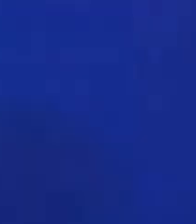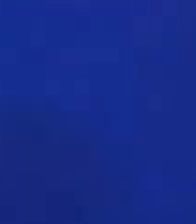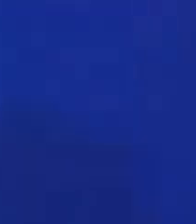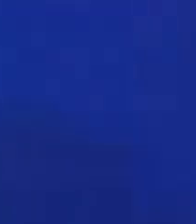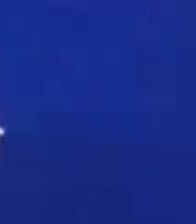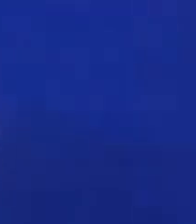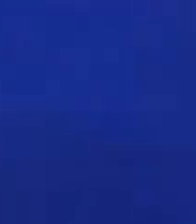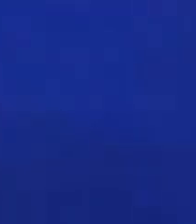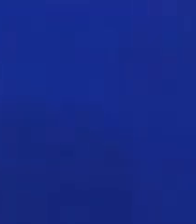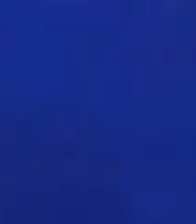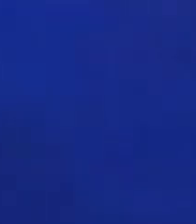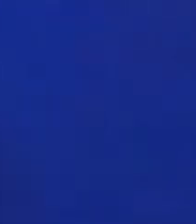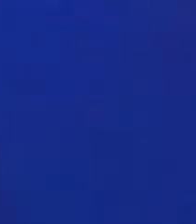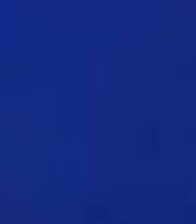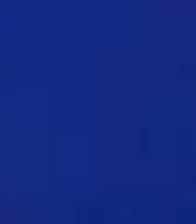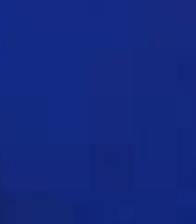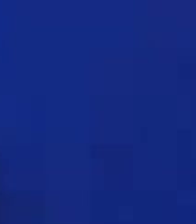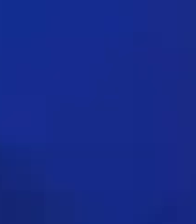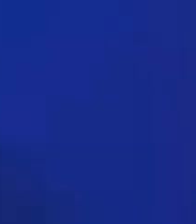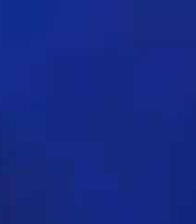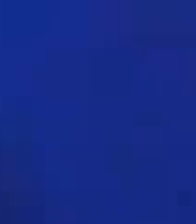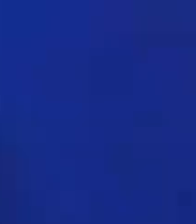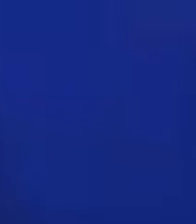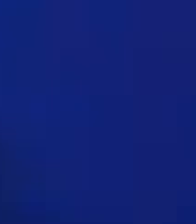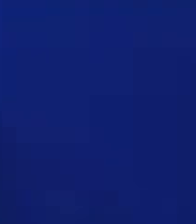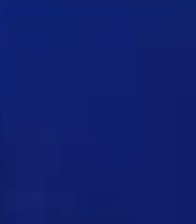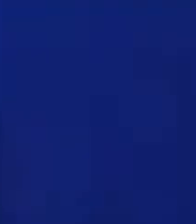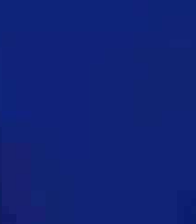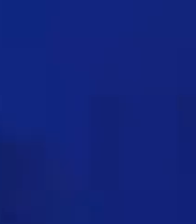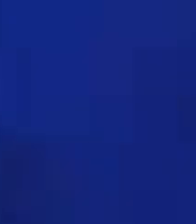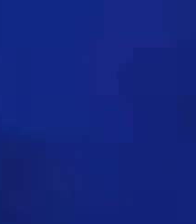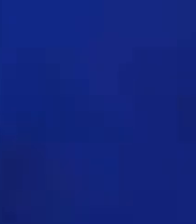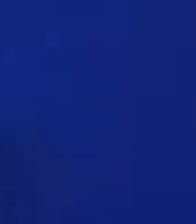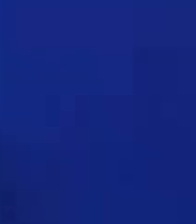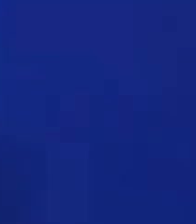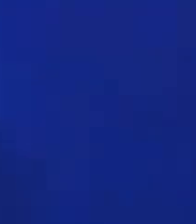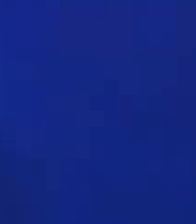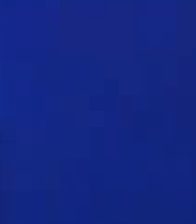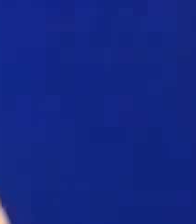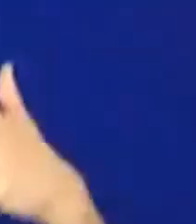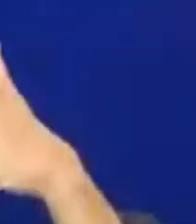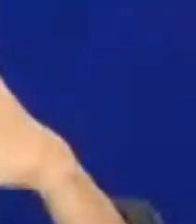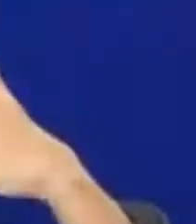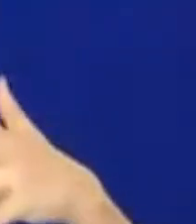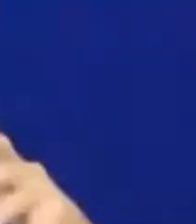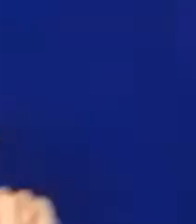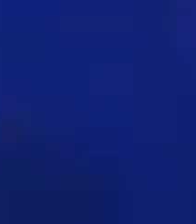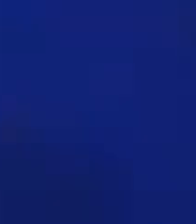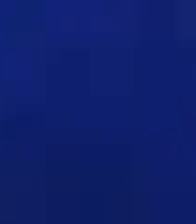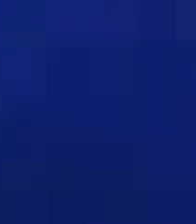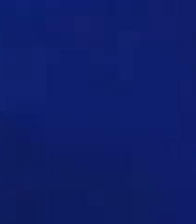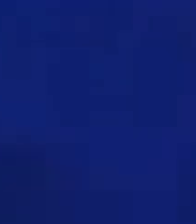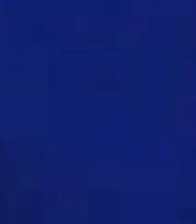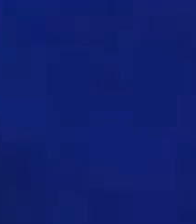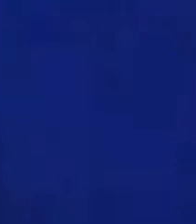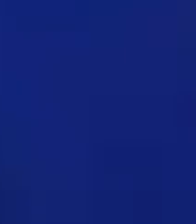consideration because then it was not as per the standards. So in this regard, we were seeing over and over that there is